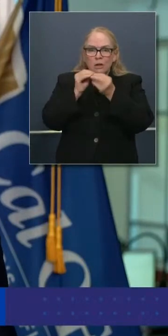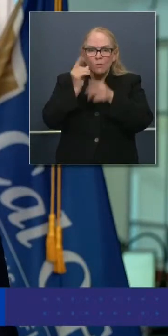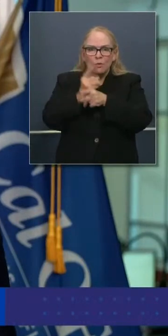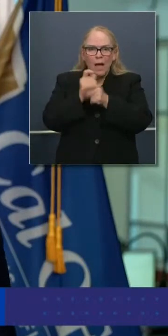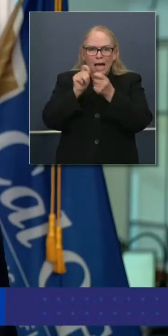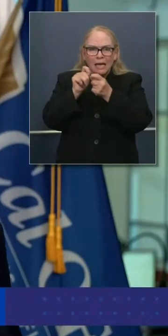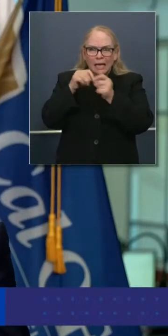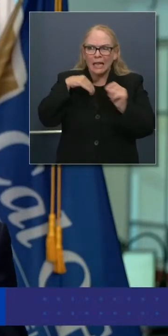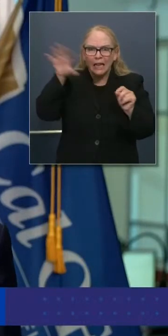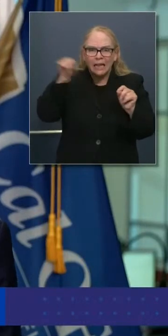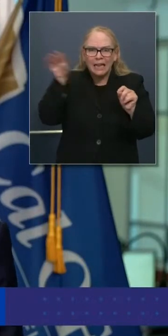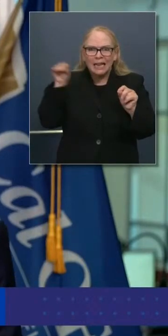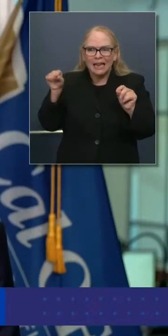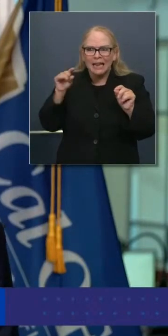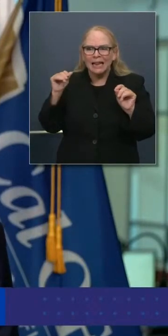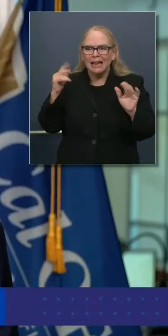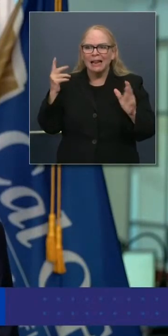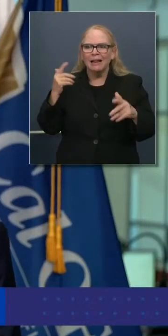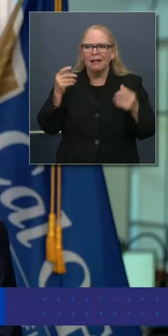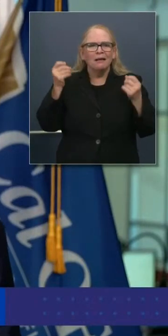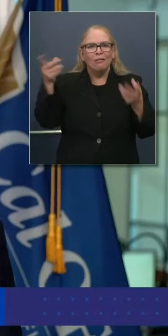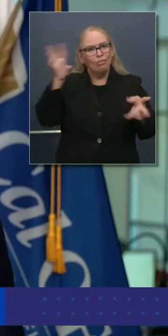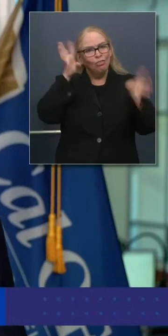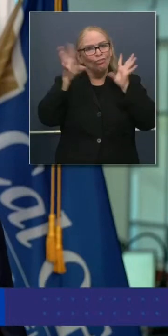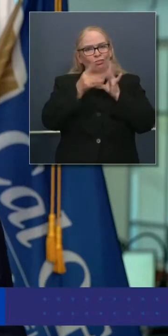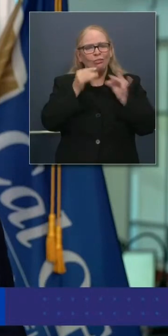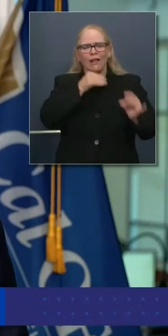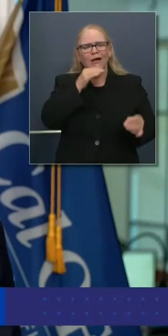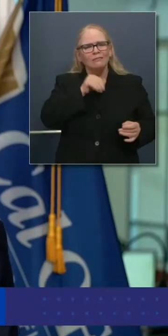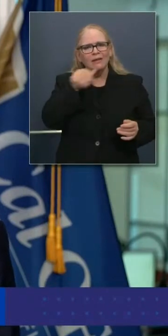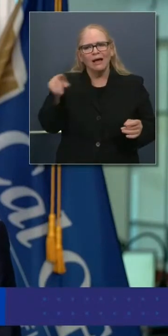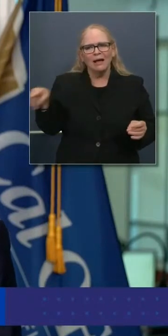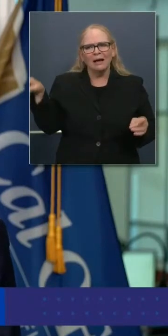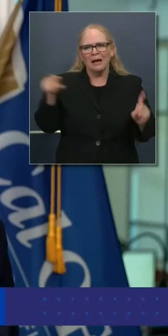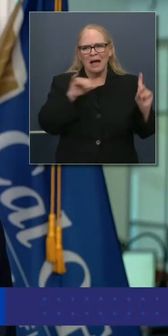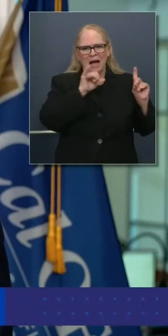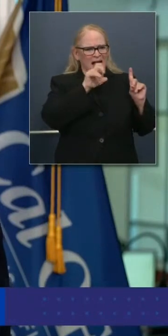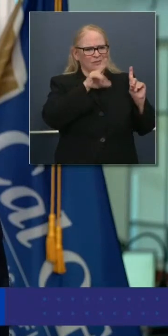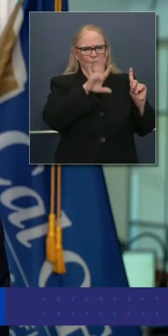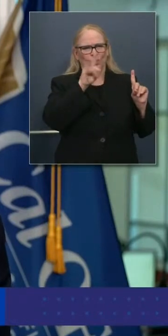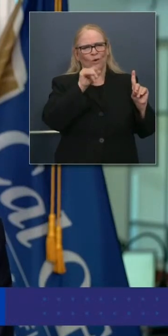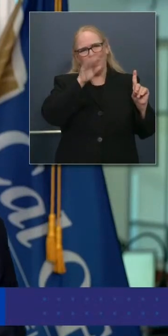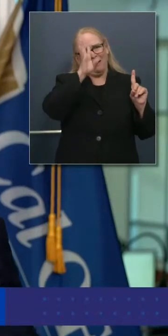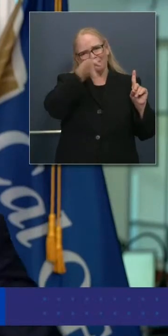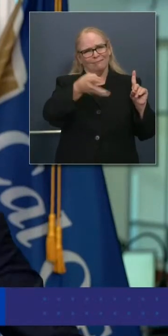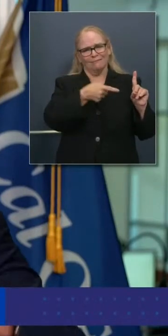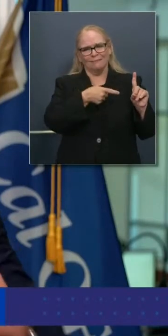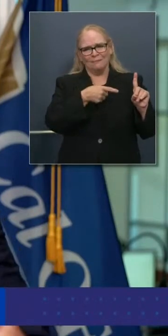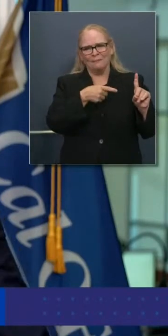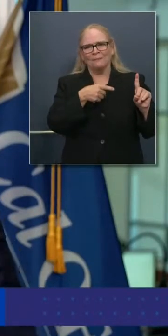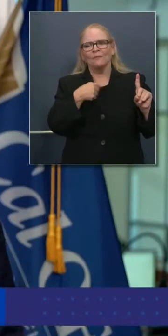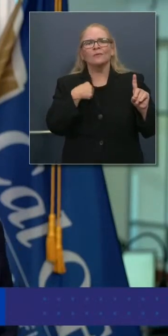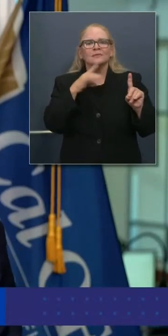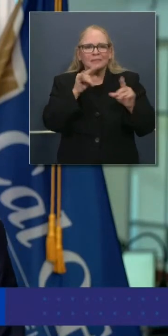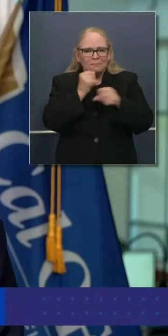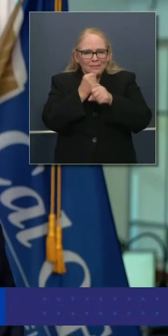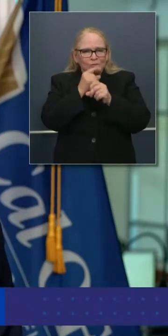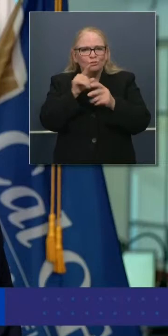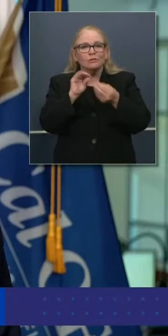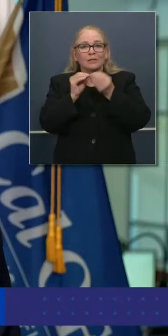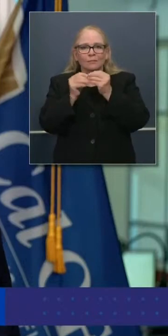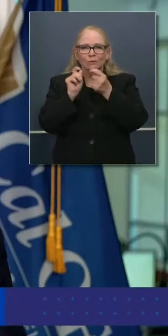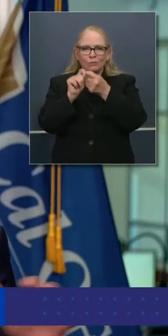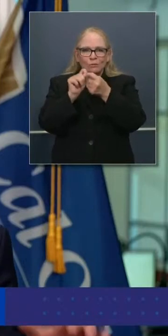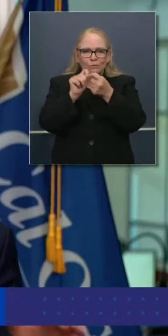Hospitalizations don't lie. ICU numbers don't mislead. Those are factual, and those are grounding in terms of our efforts in this